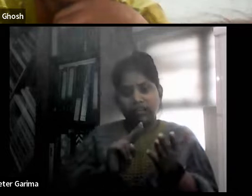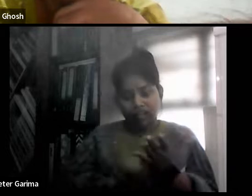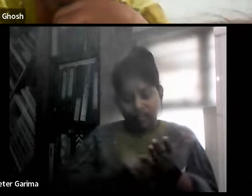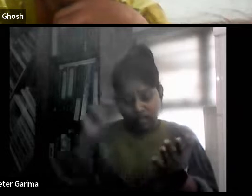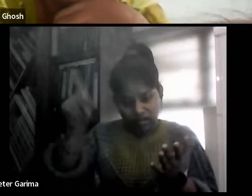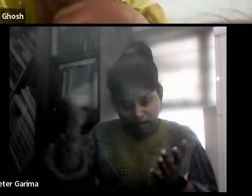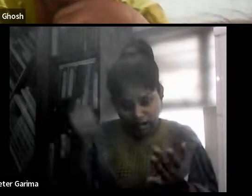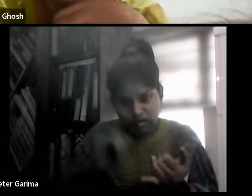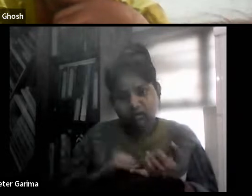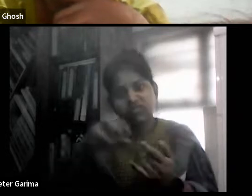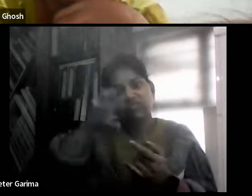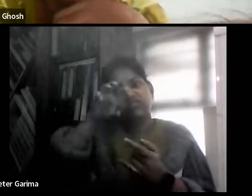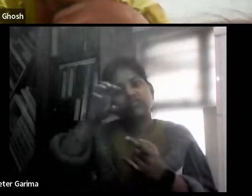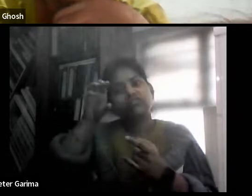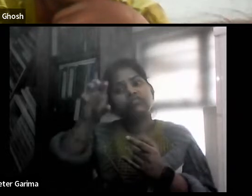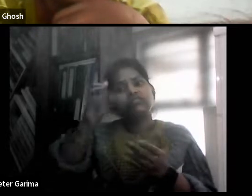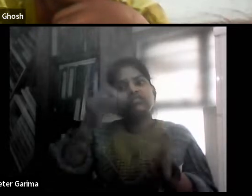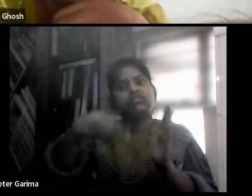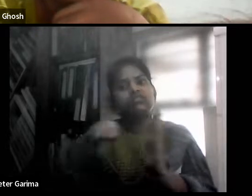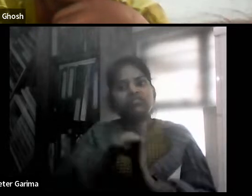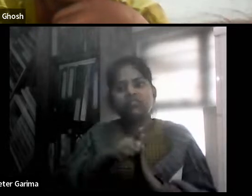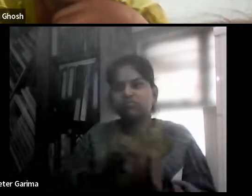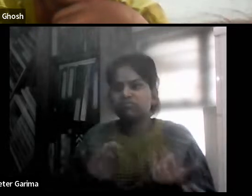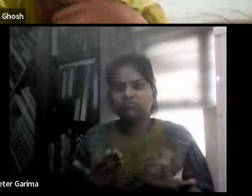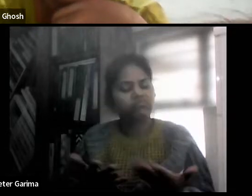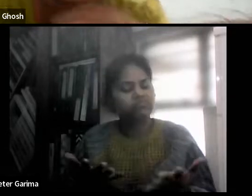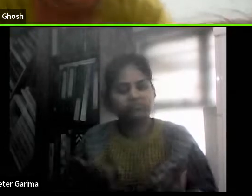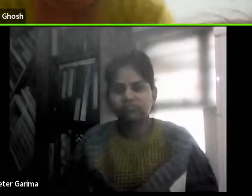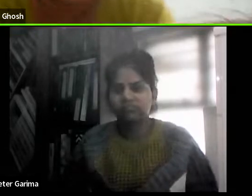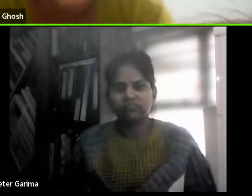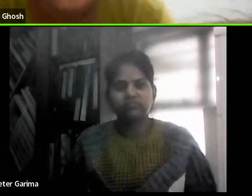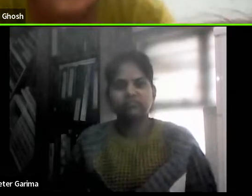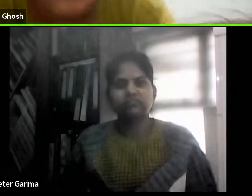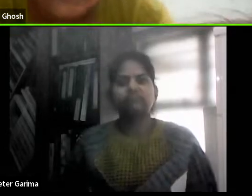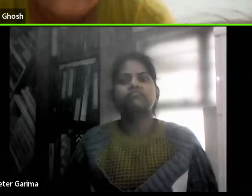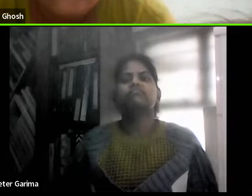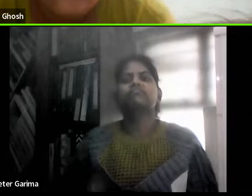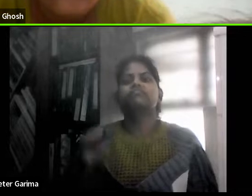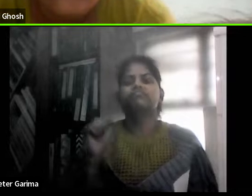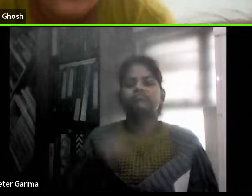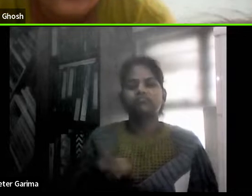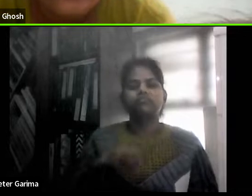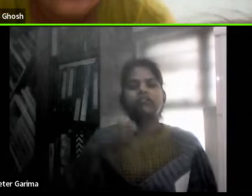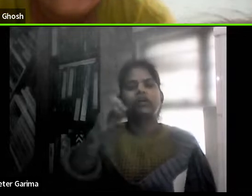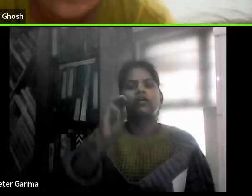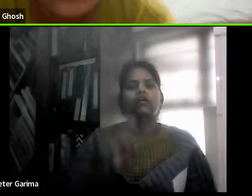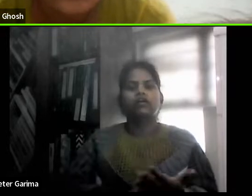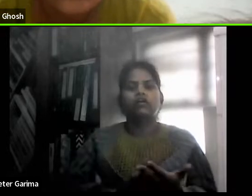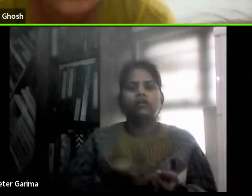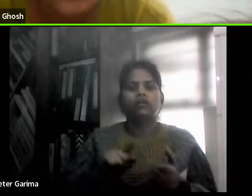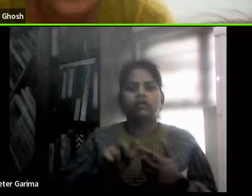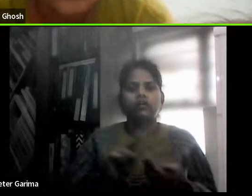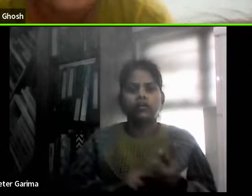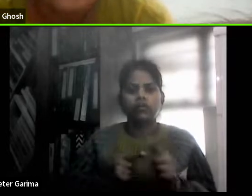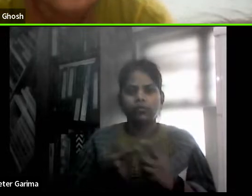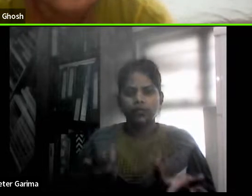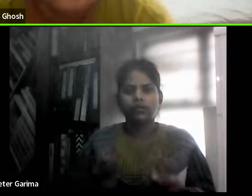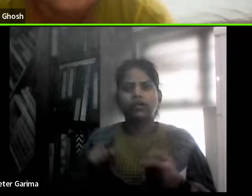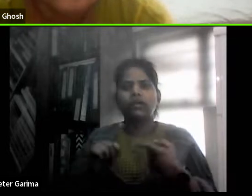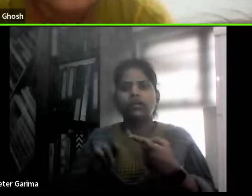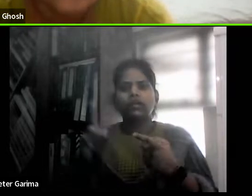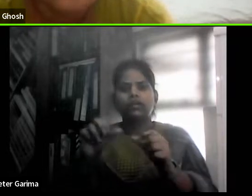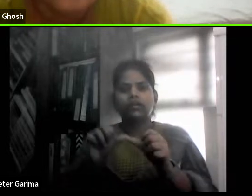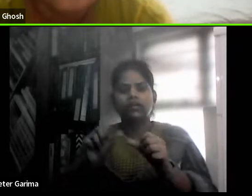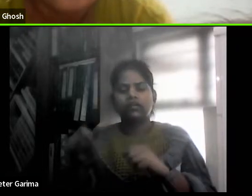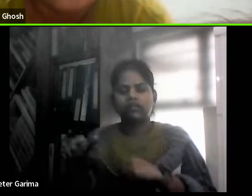again a very pathetic. Thank you. True. There's a comment for Eva. It says that